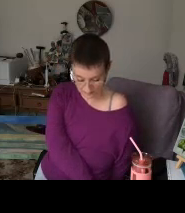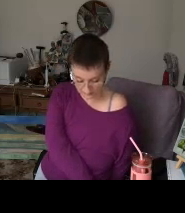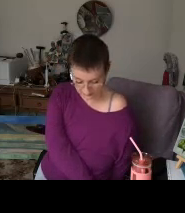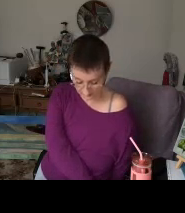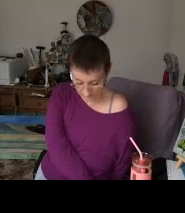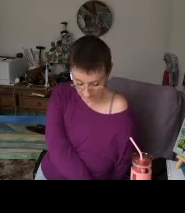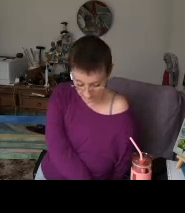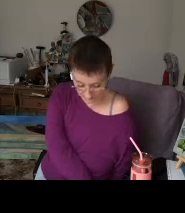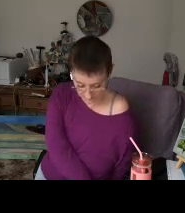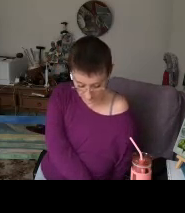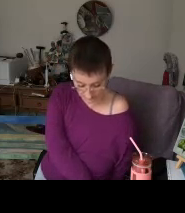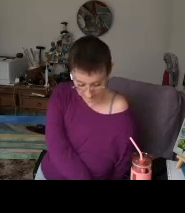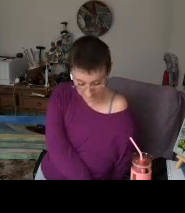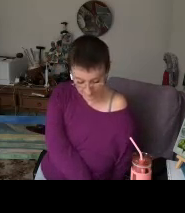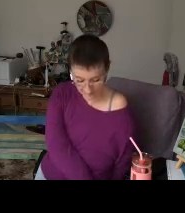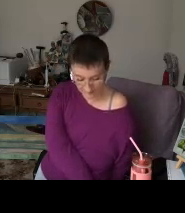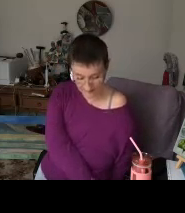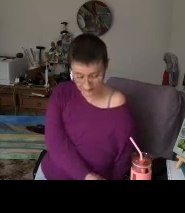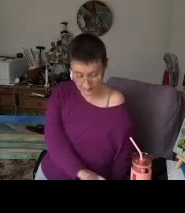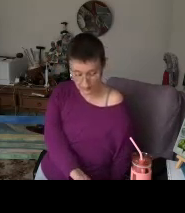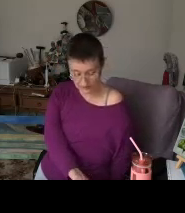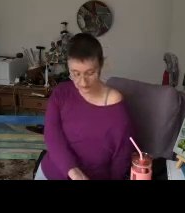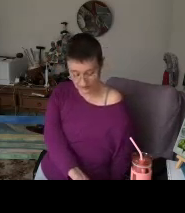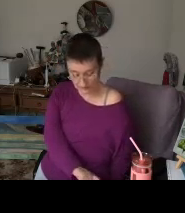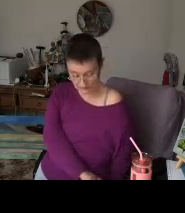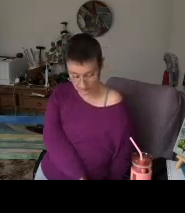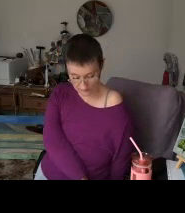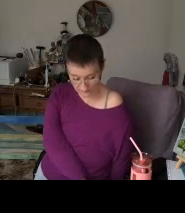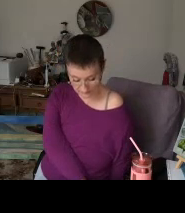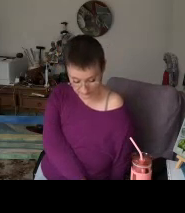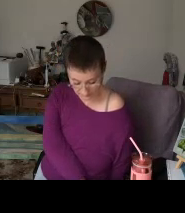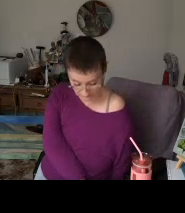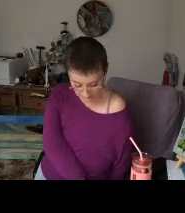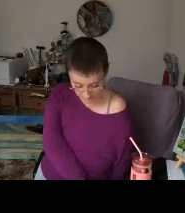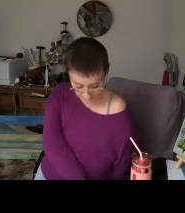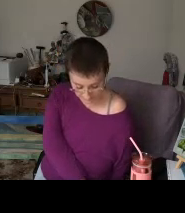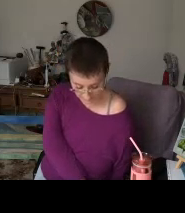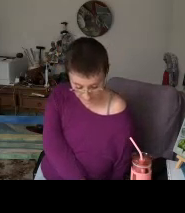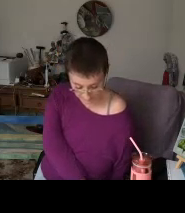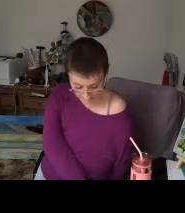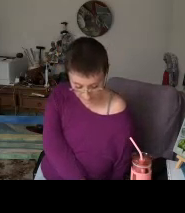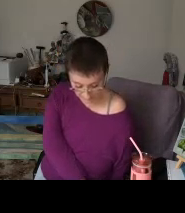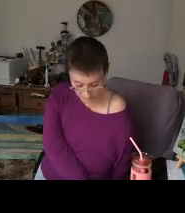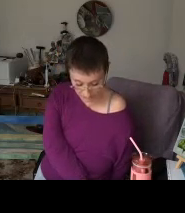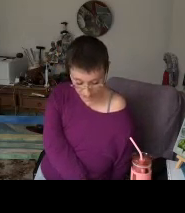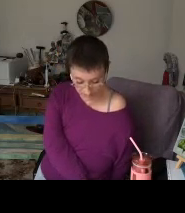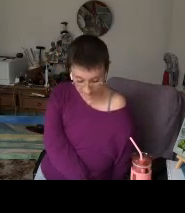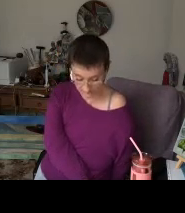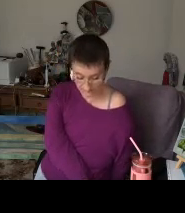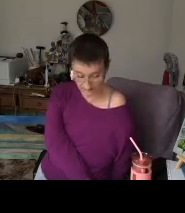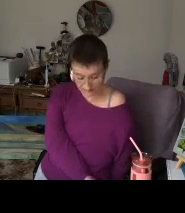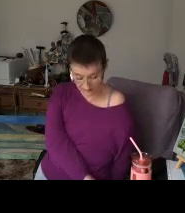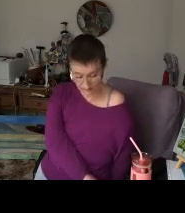that I'm connected with. And then at the bottom here, we've got, this is a project which